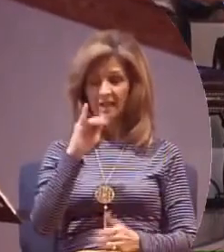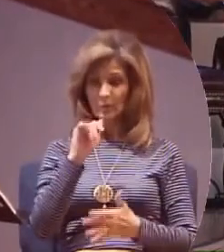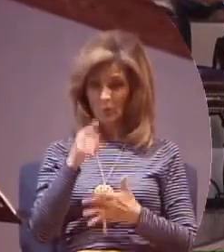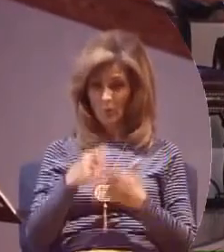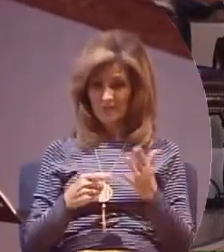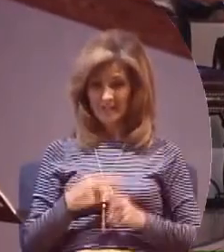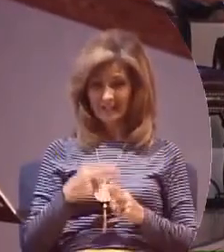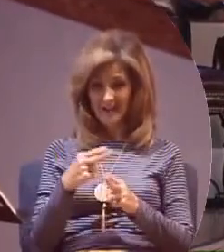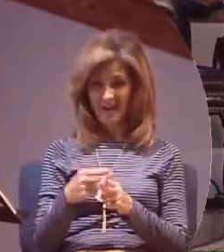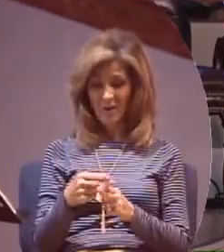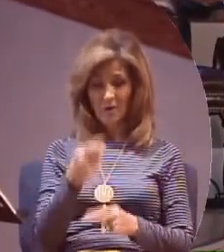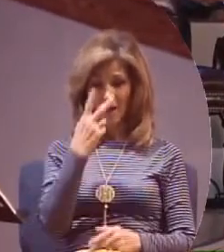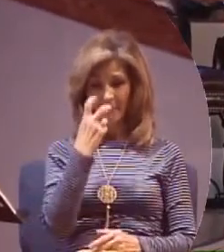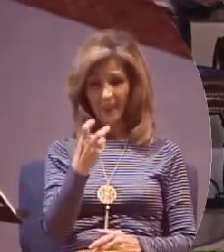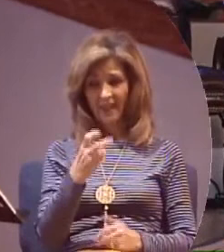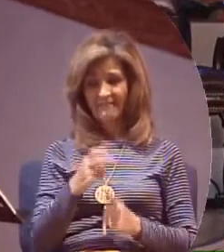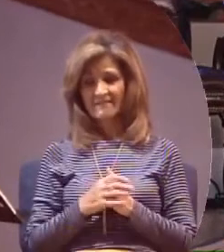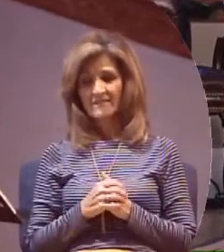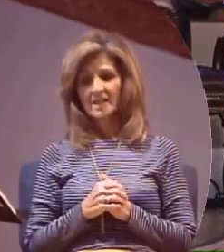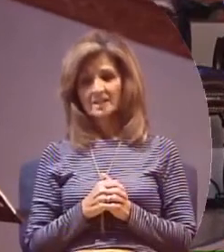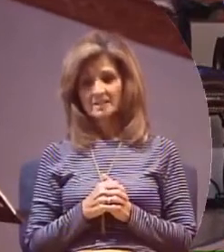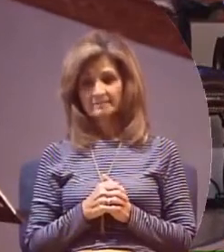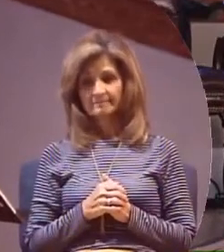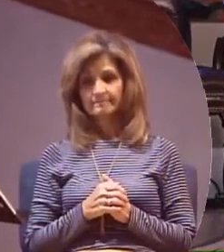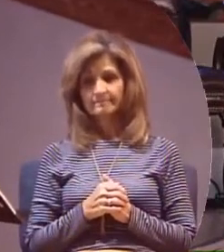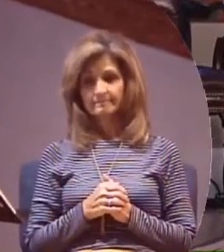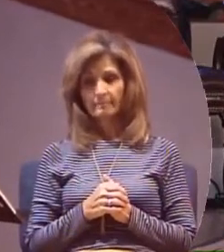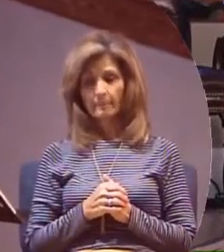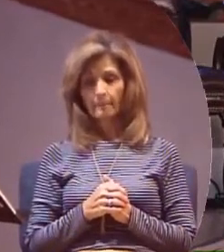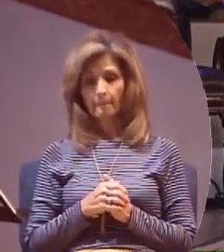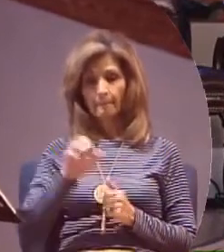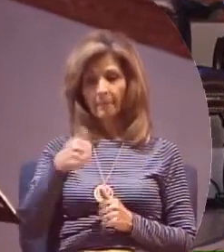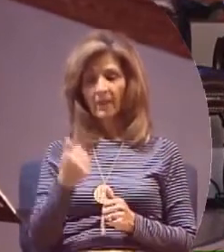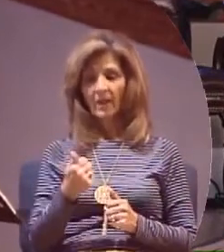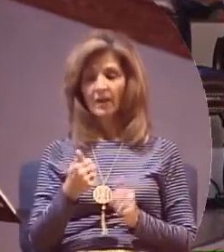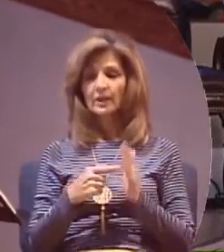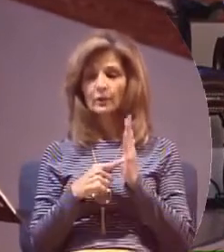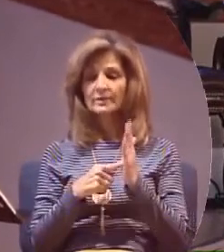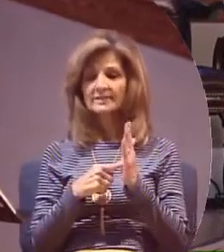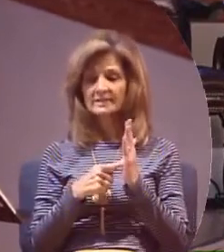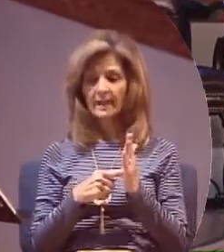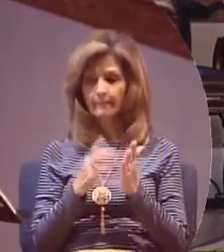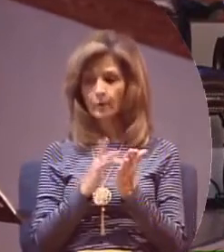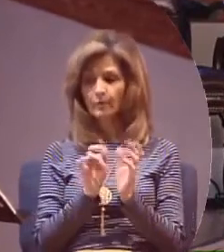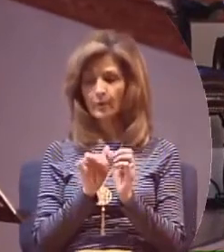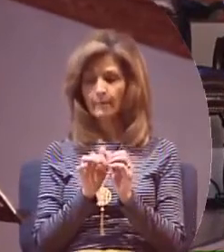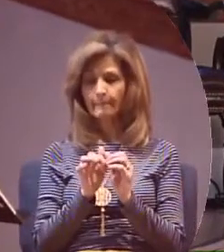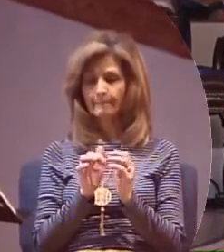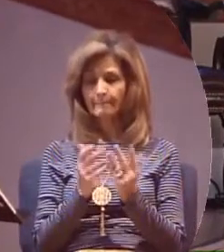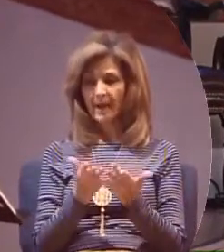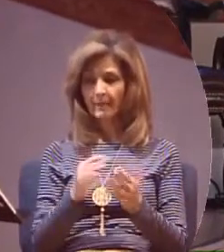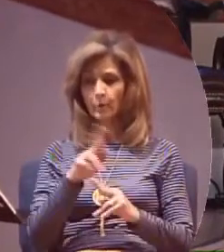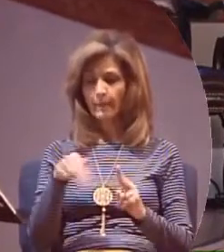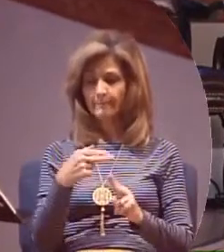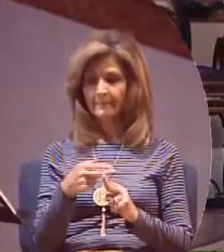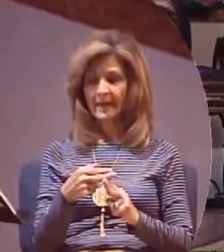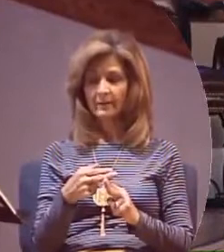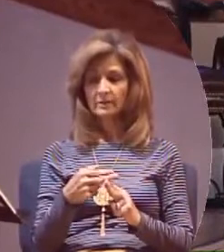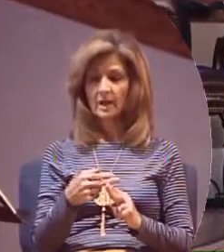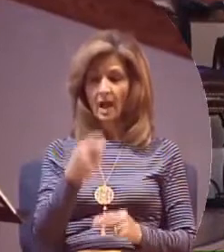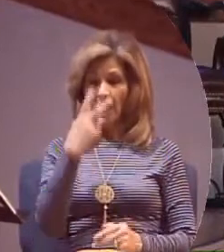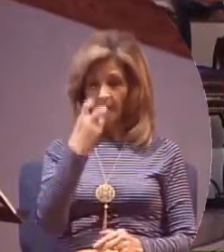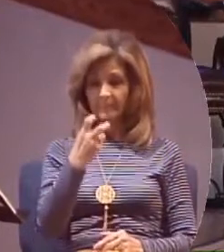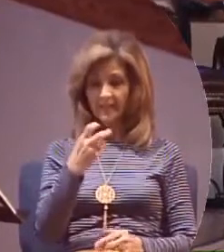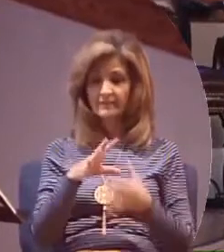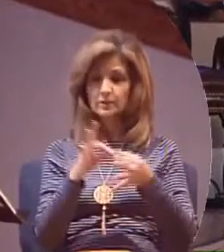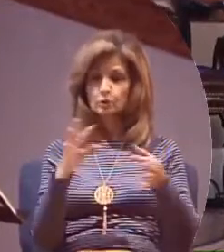called? Unbelief. There's another illustration of unbelief in our Bible. In Matthew chapter 17, we got the story of this